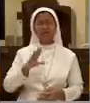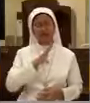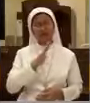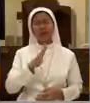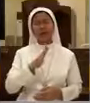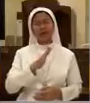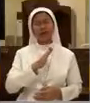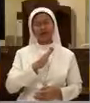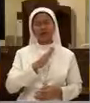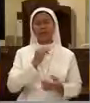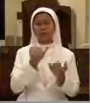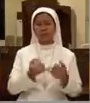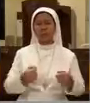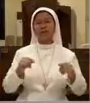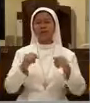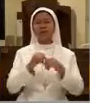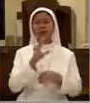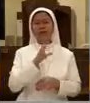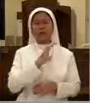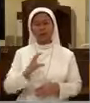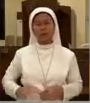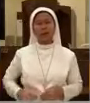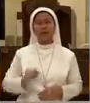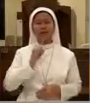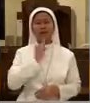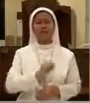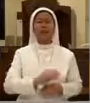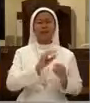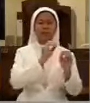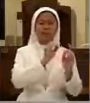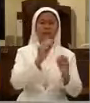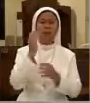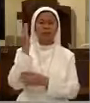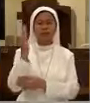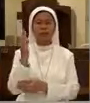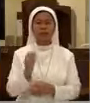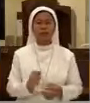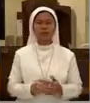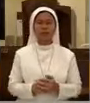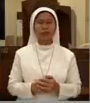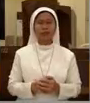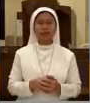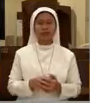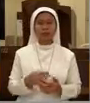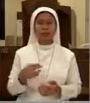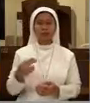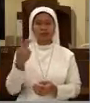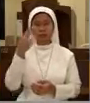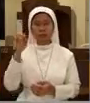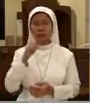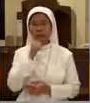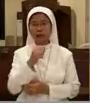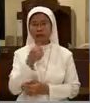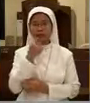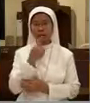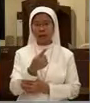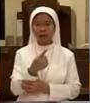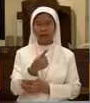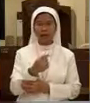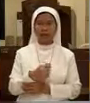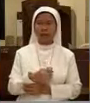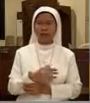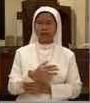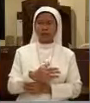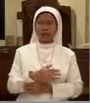is preached, that is my joy. He does not say, Aba, Parang